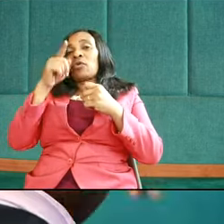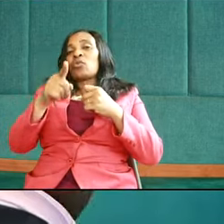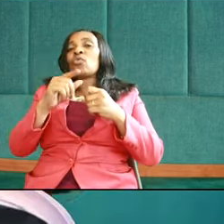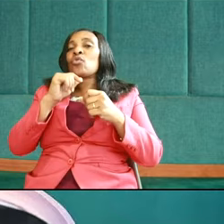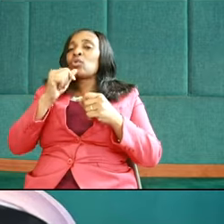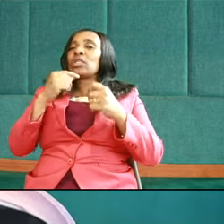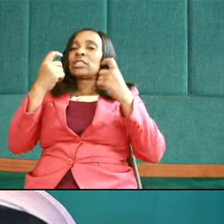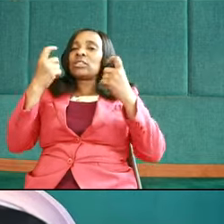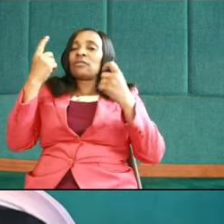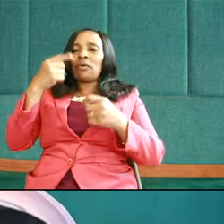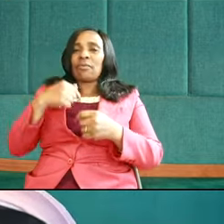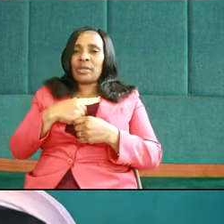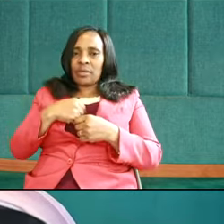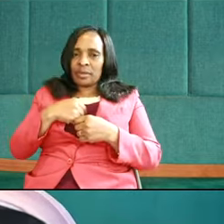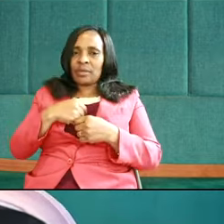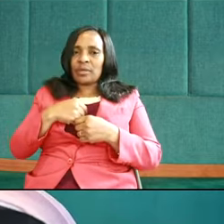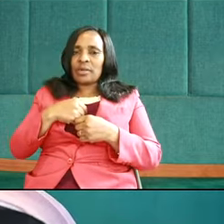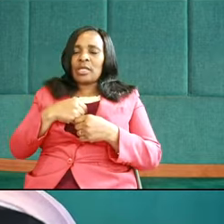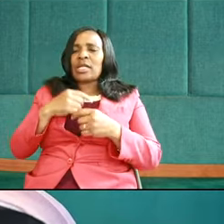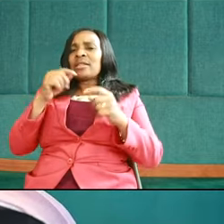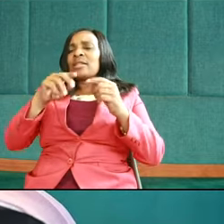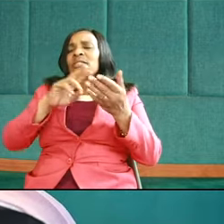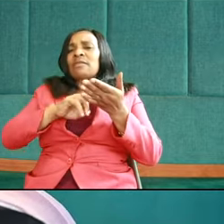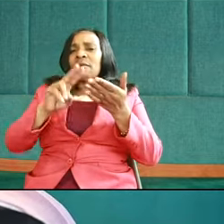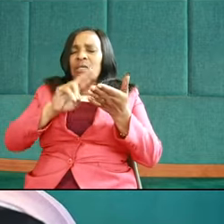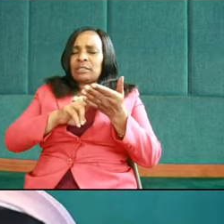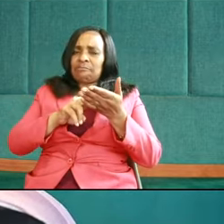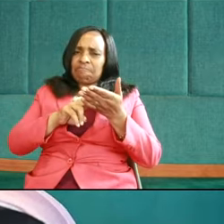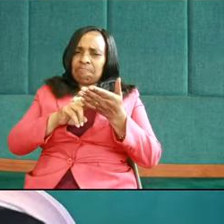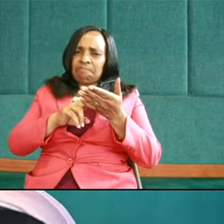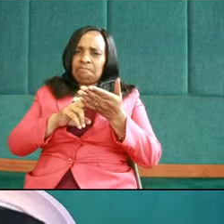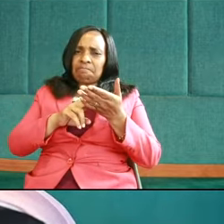me. This verse,